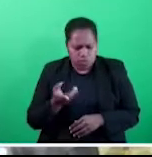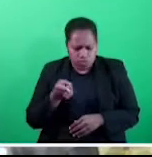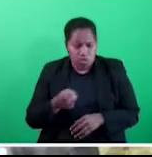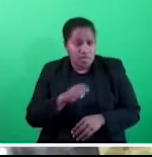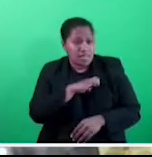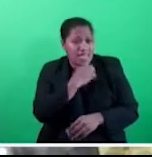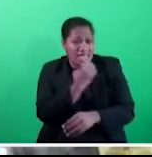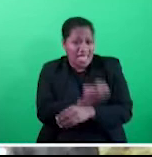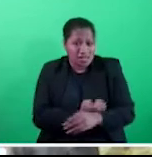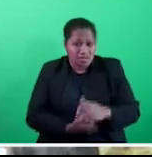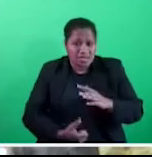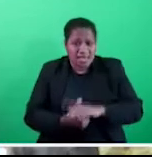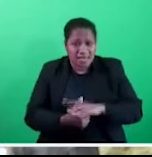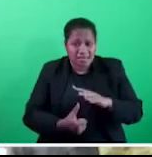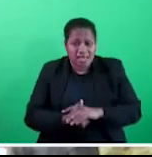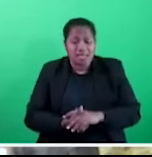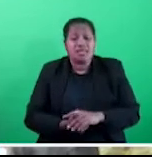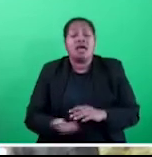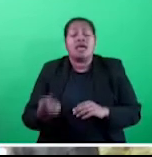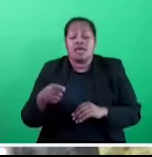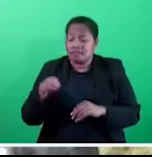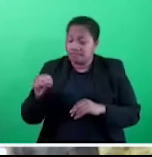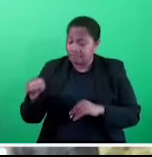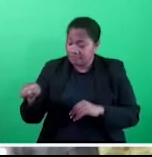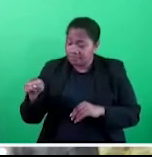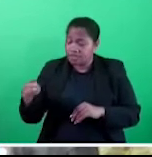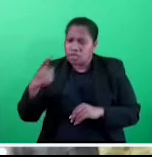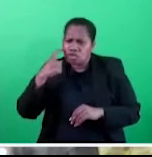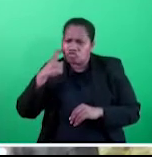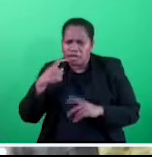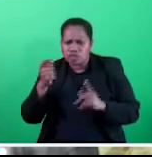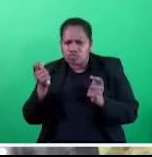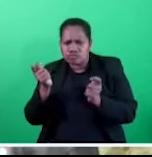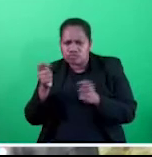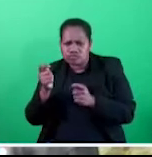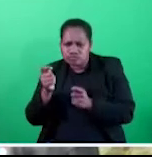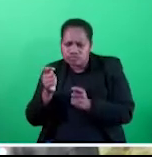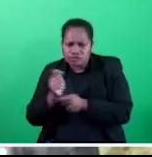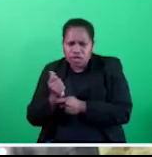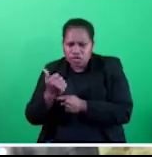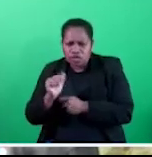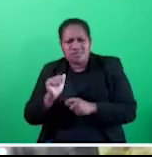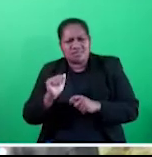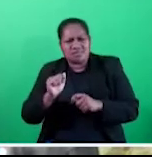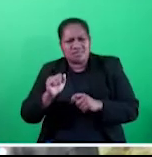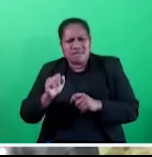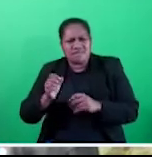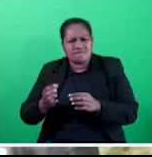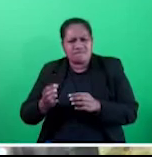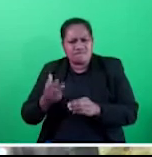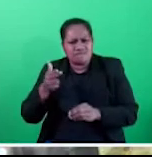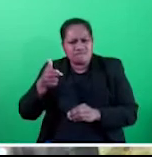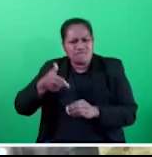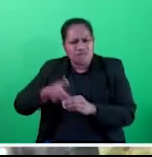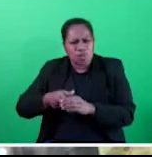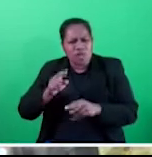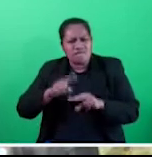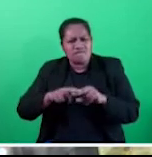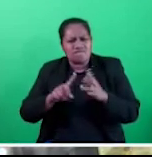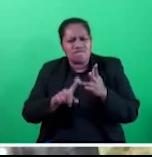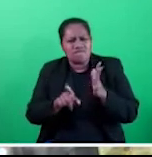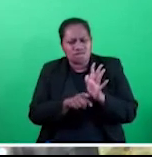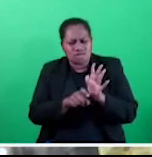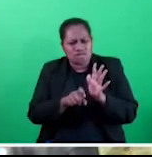energy access, and in relation to trying to convert the use of fossil fuel-based energy more towards renewable energy.